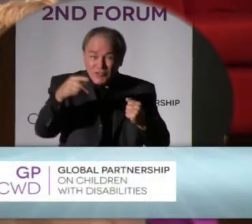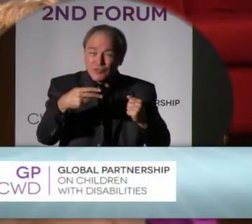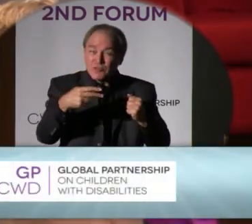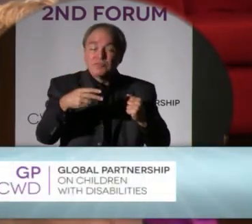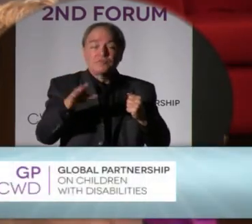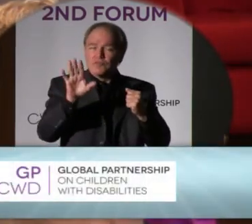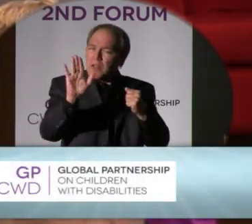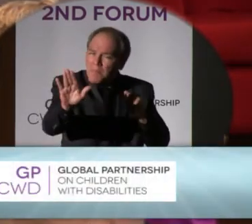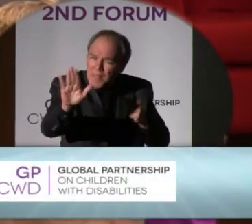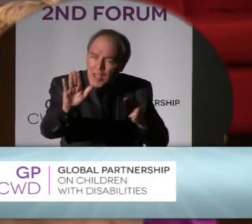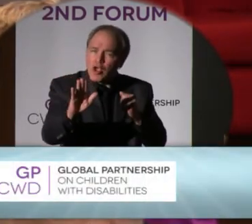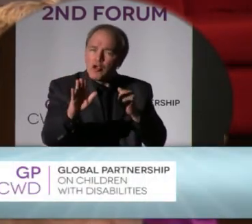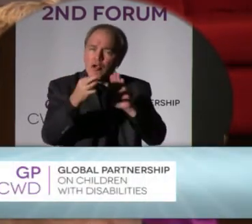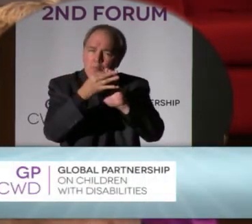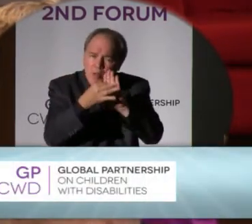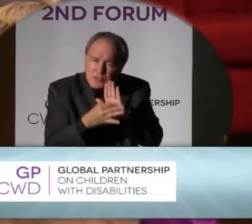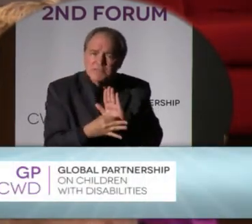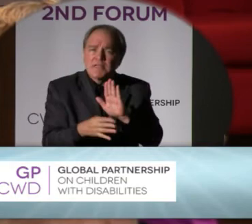to include